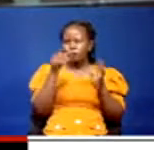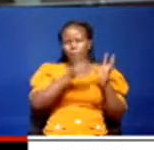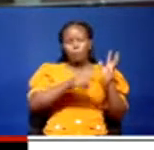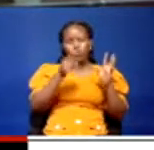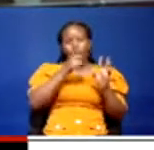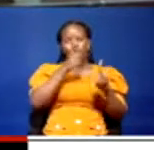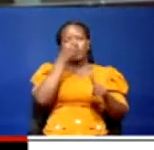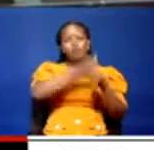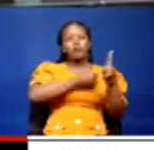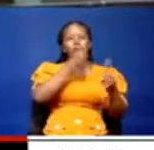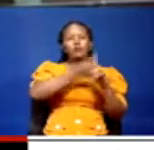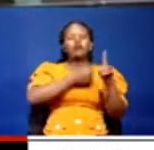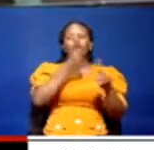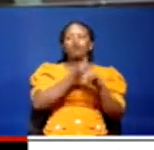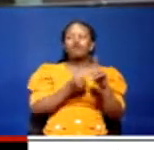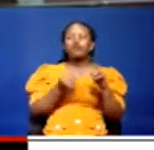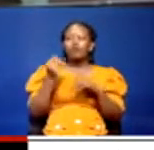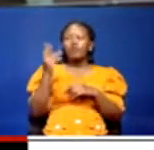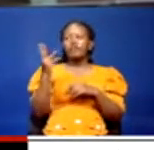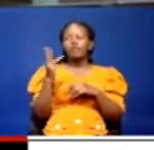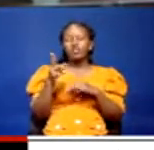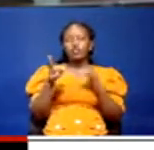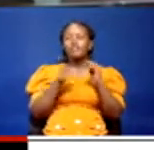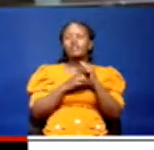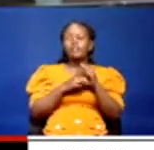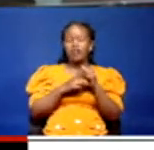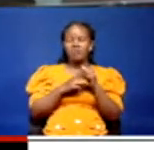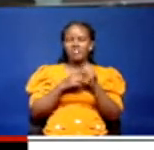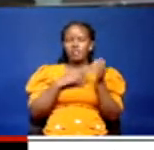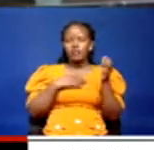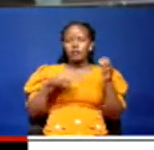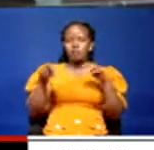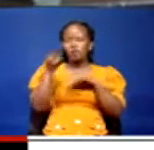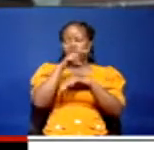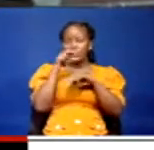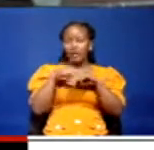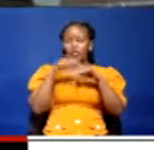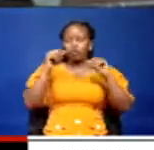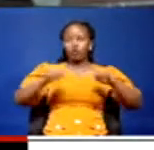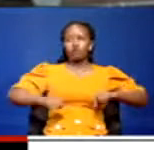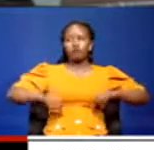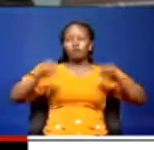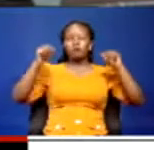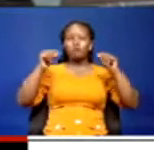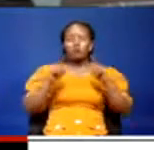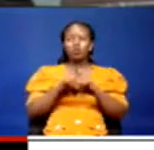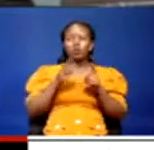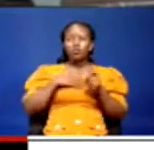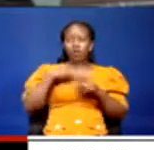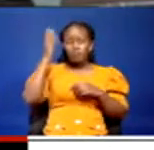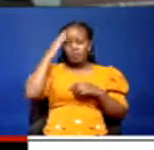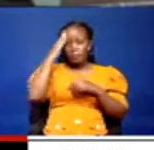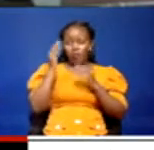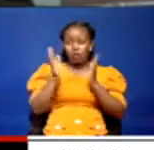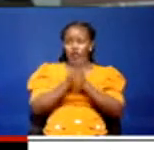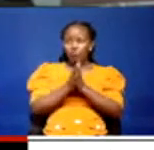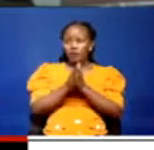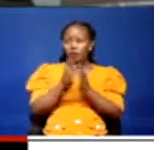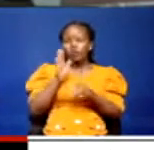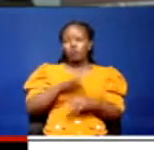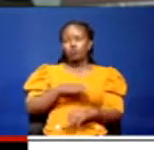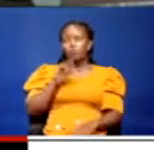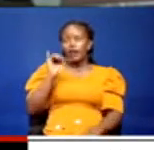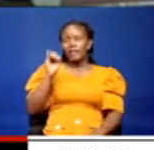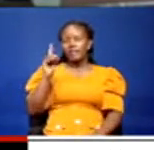slots. I think I was a national vice chair or a provincial chair. And I actually remember we were with Kinamama Aida, we went to City Hall, and we